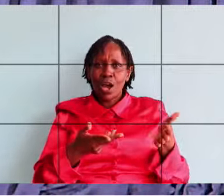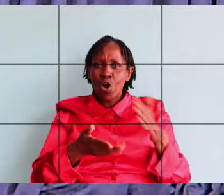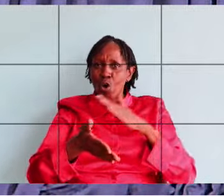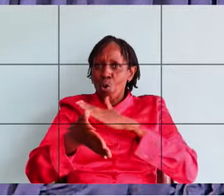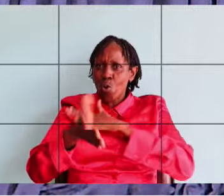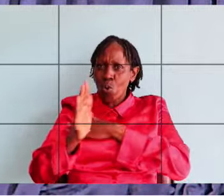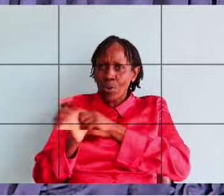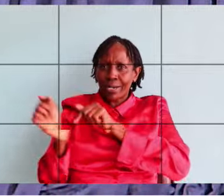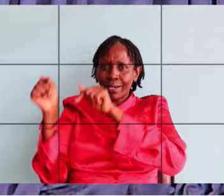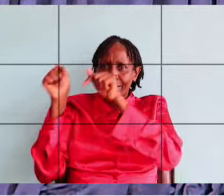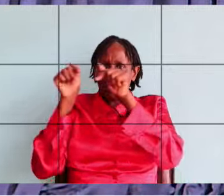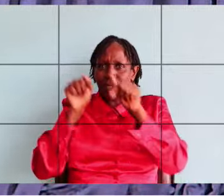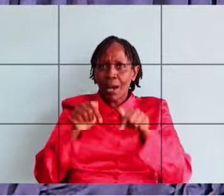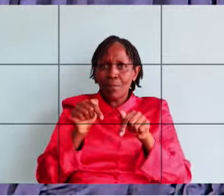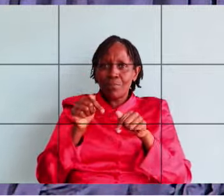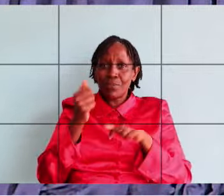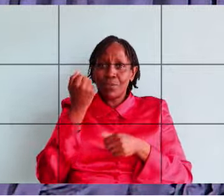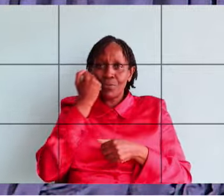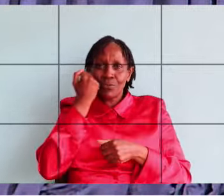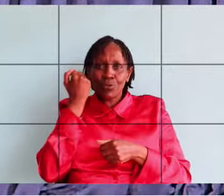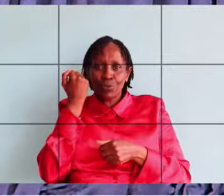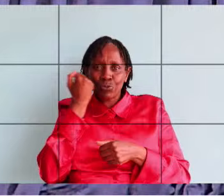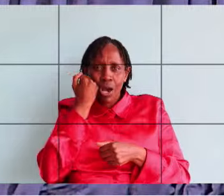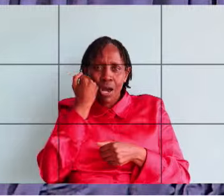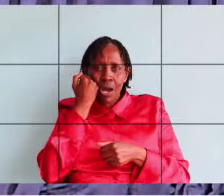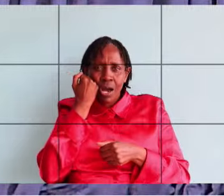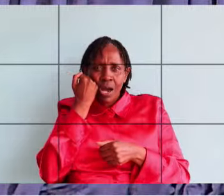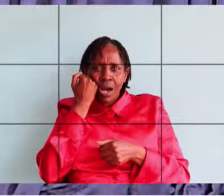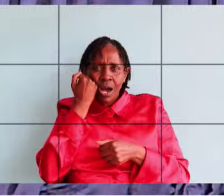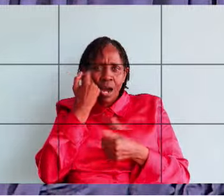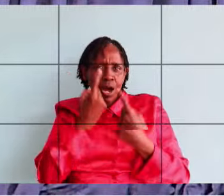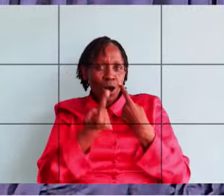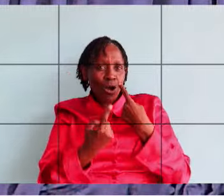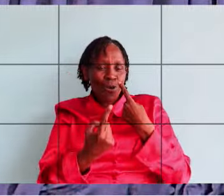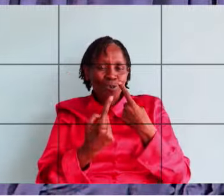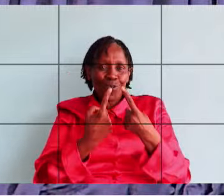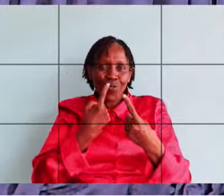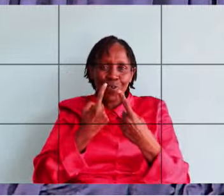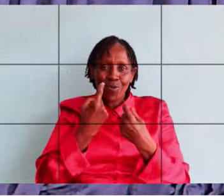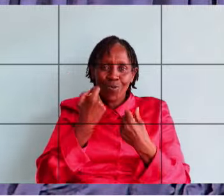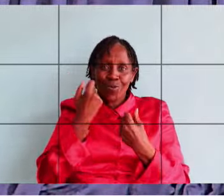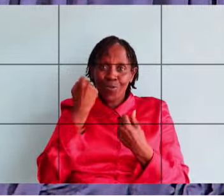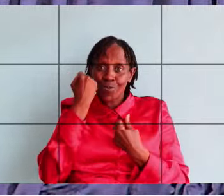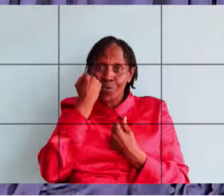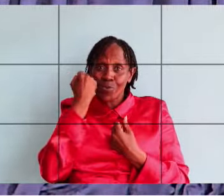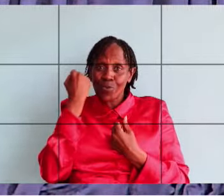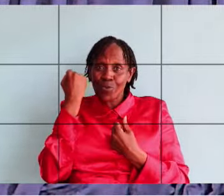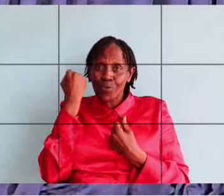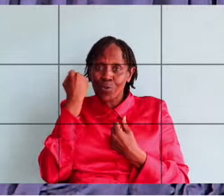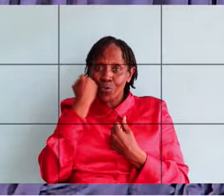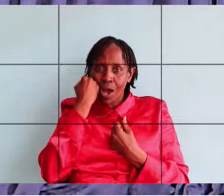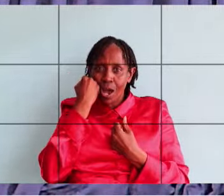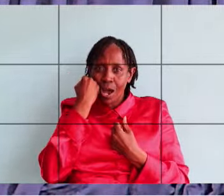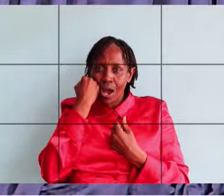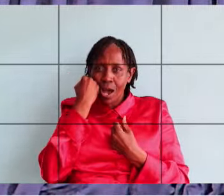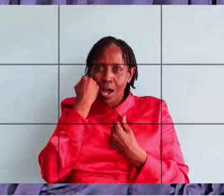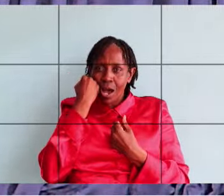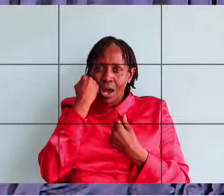to Joshua and he speaks to him and gives him a commission. He